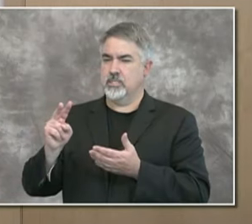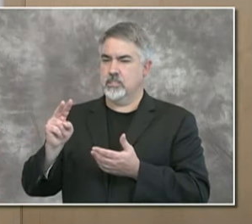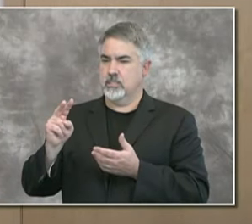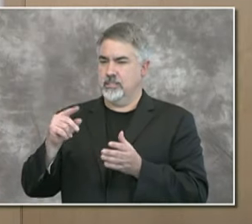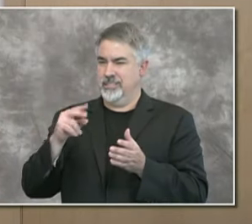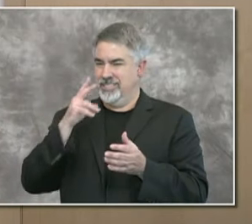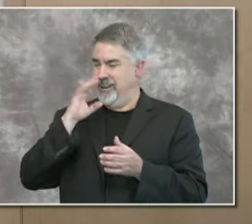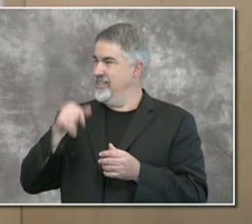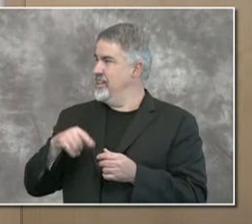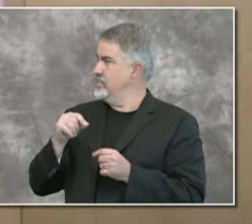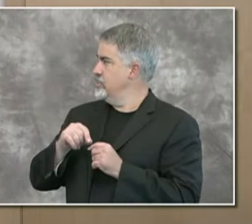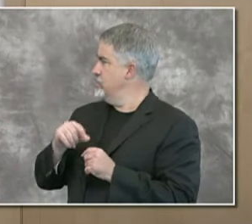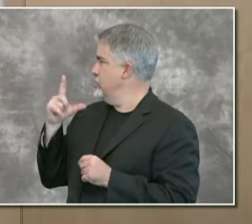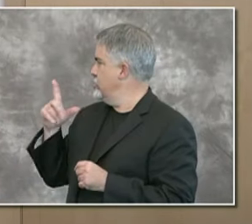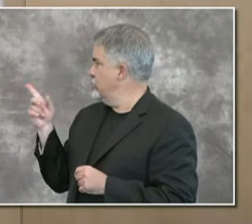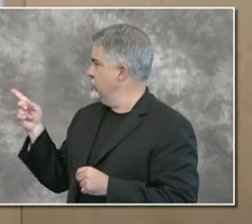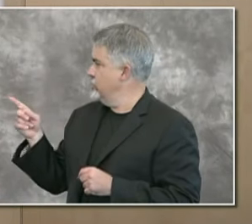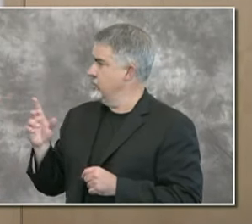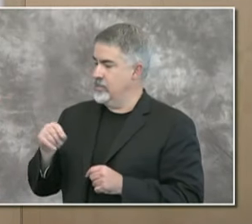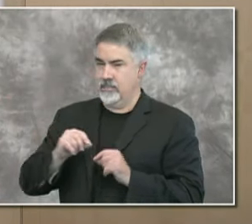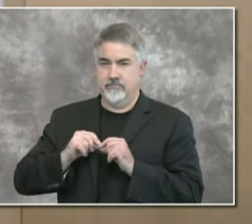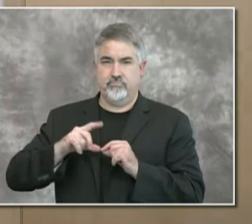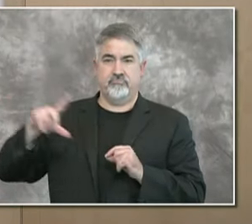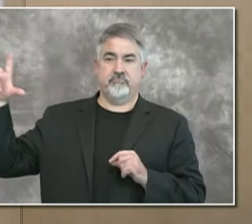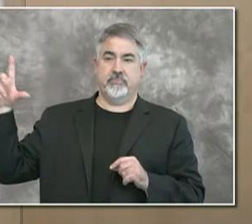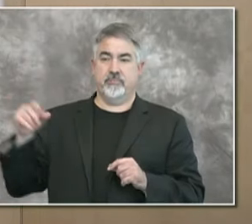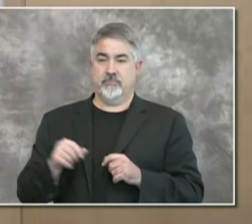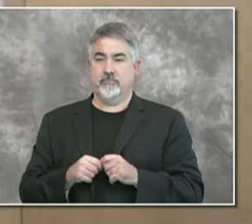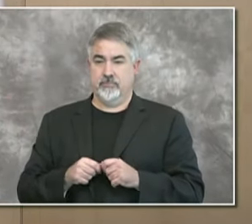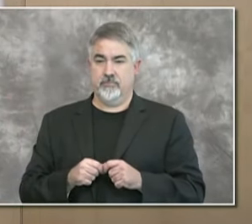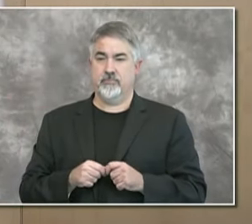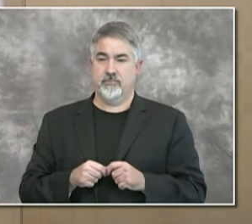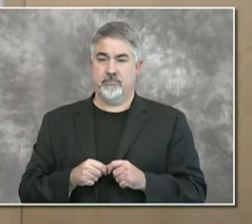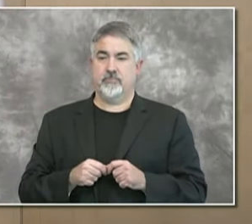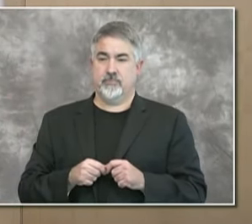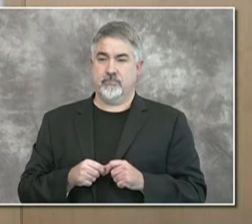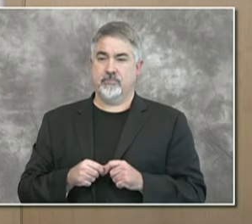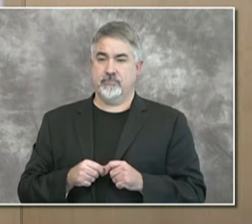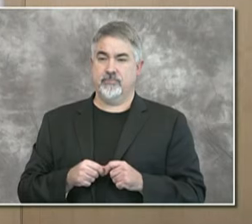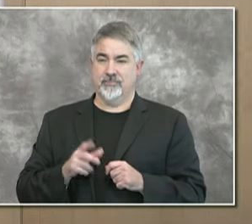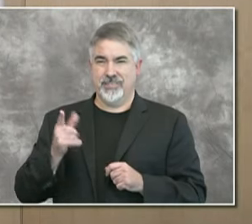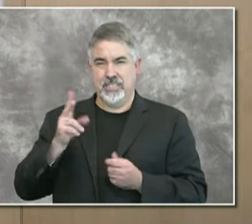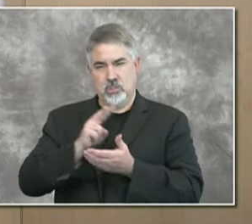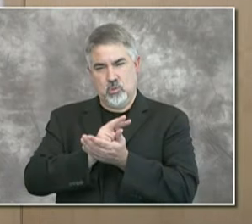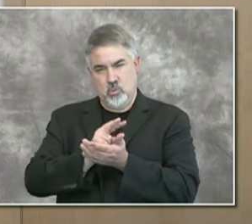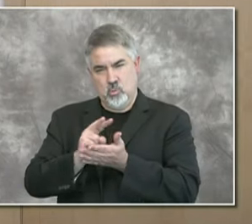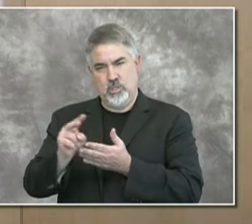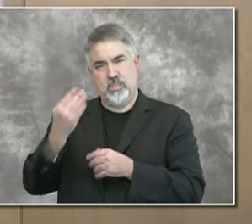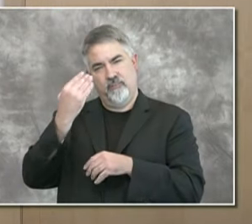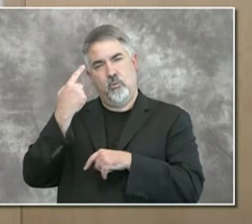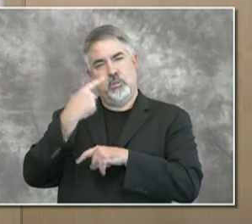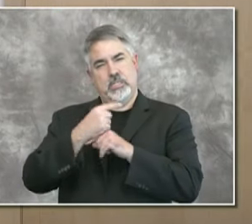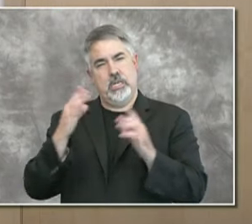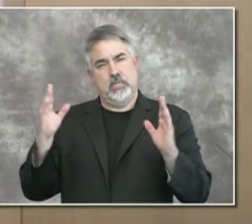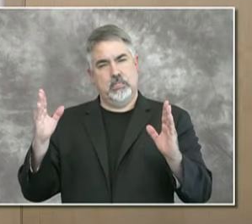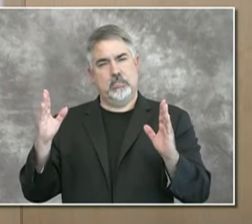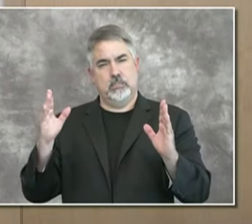than what's the guidelines are. We're giving it at least 2 weeks or 14 days since